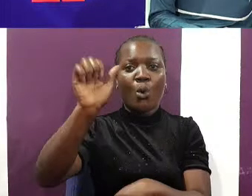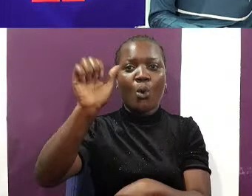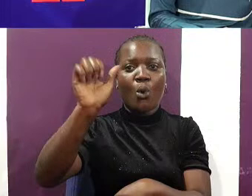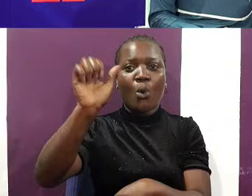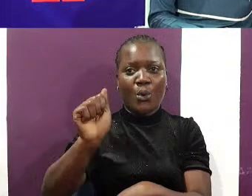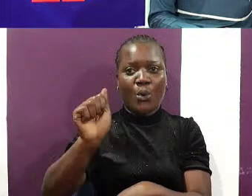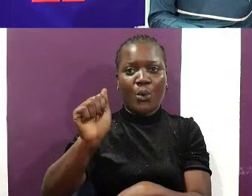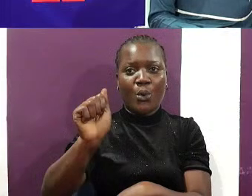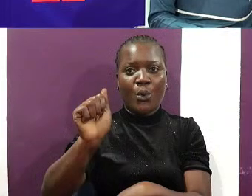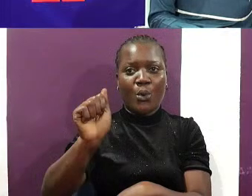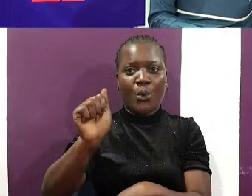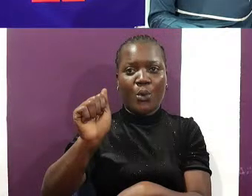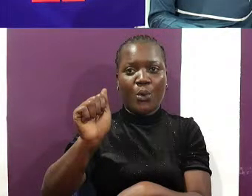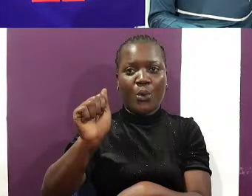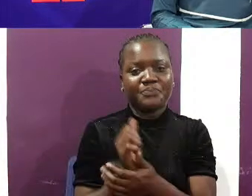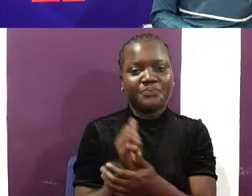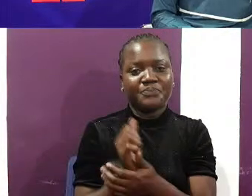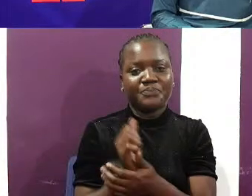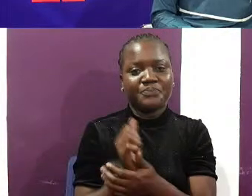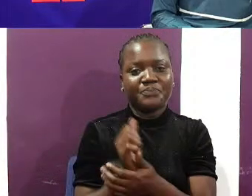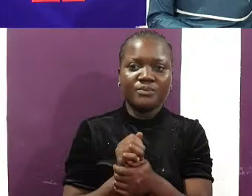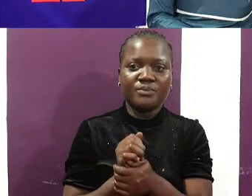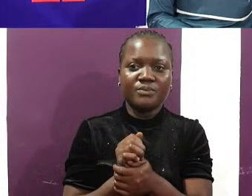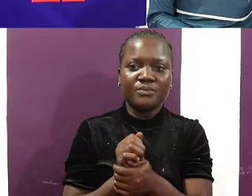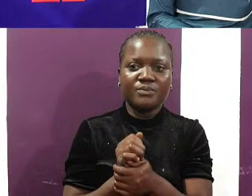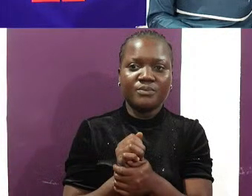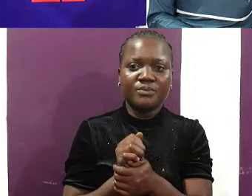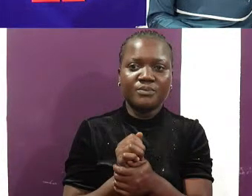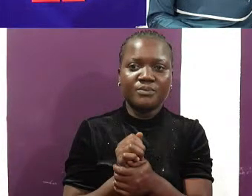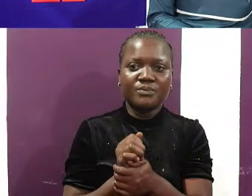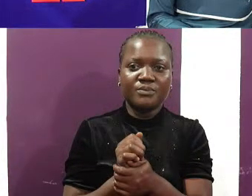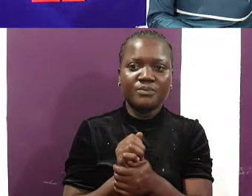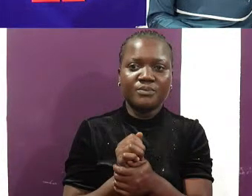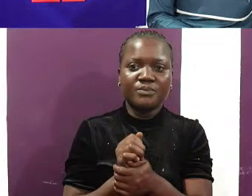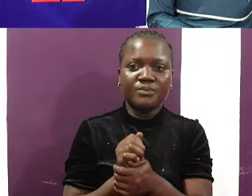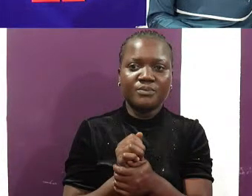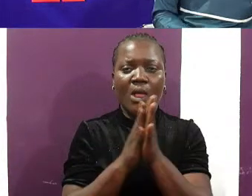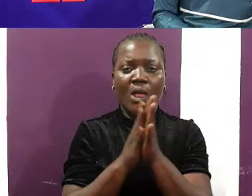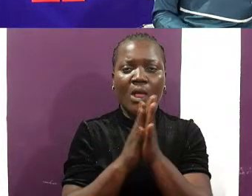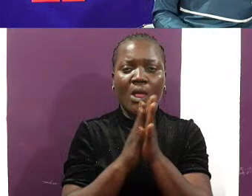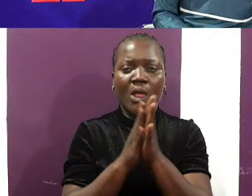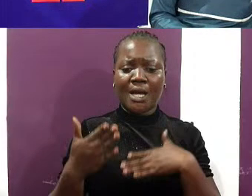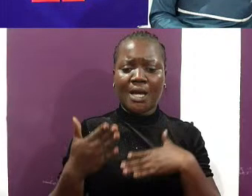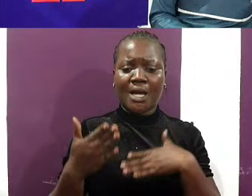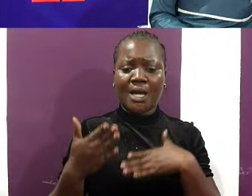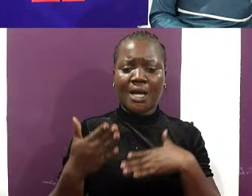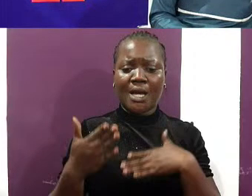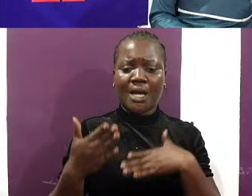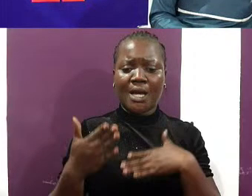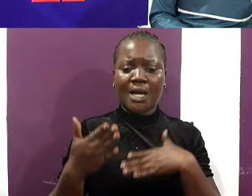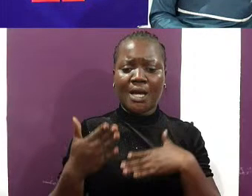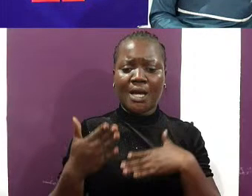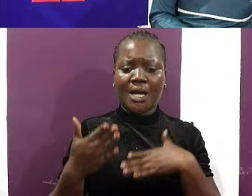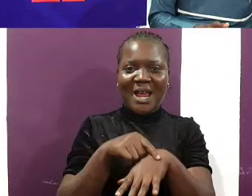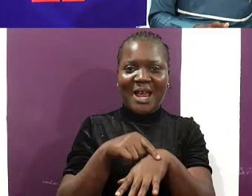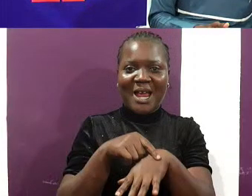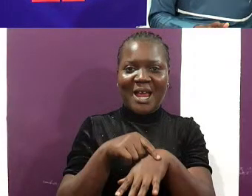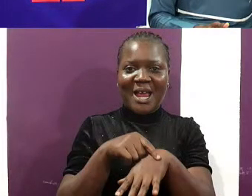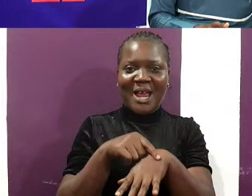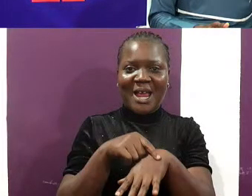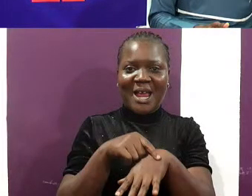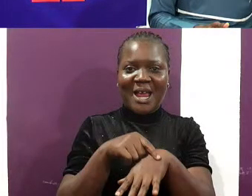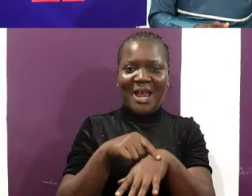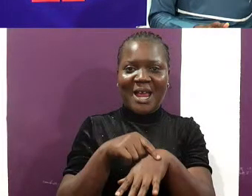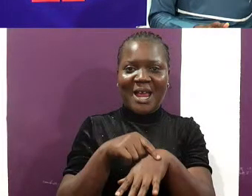Amechia enyonum nyina na eye eniji sem say yasehia ebiu with the